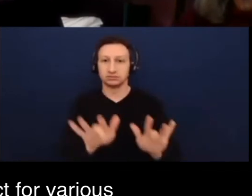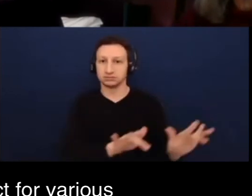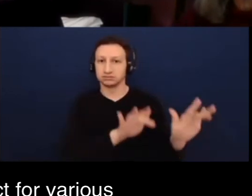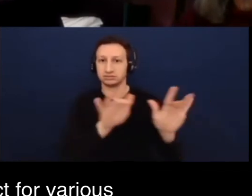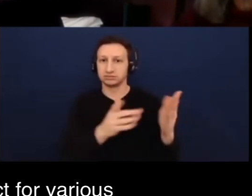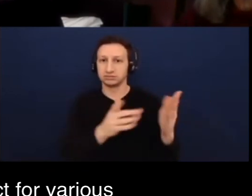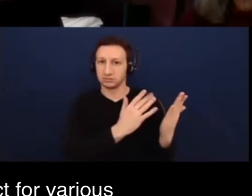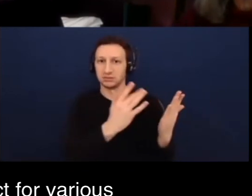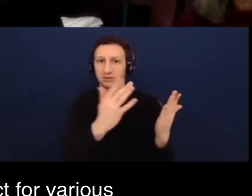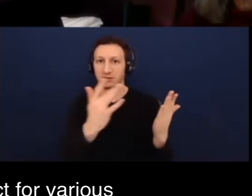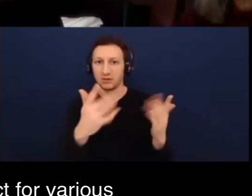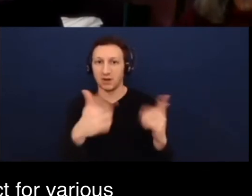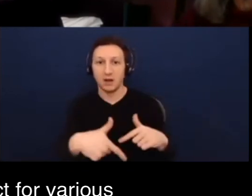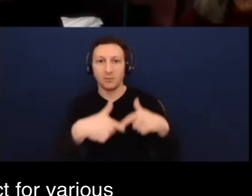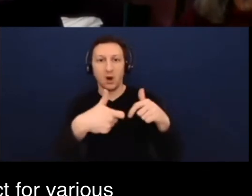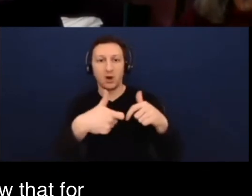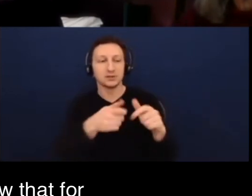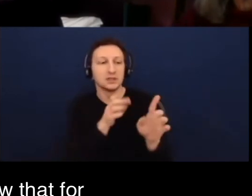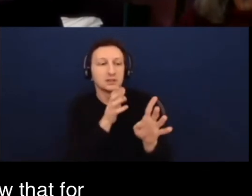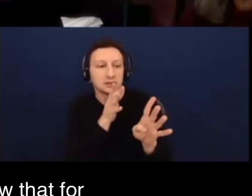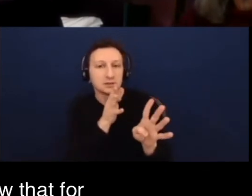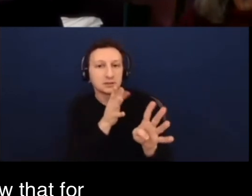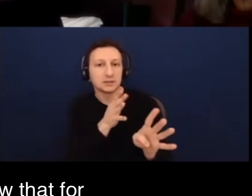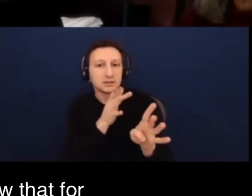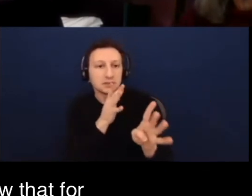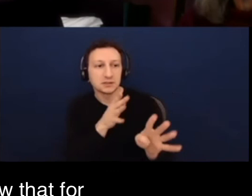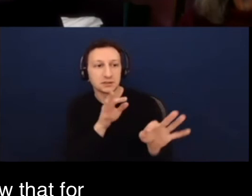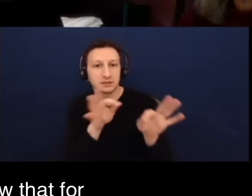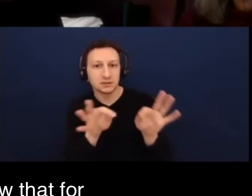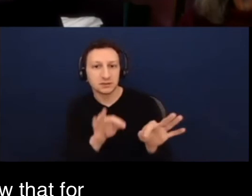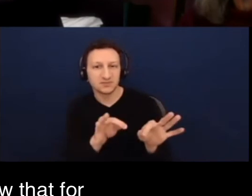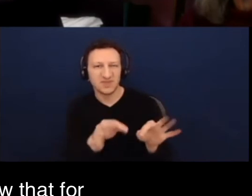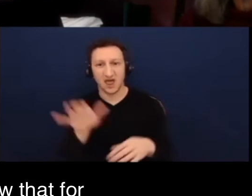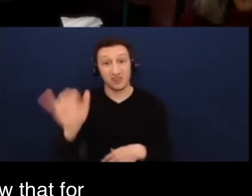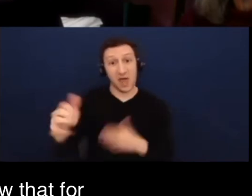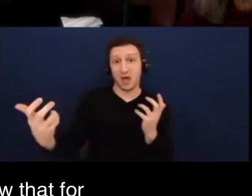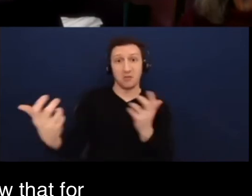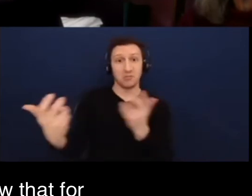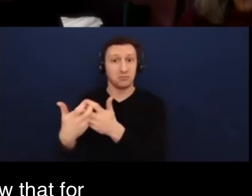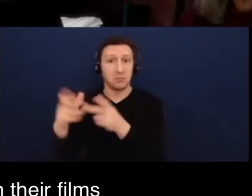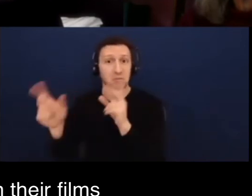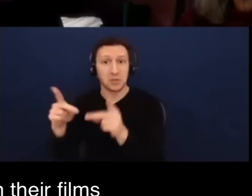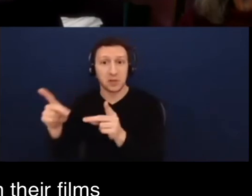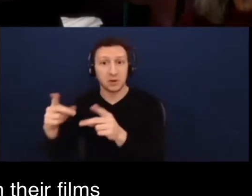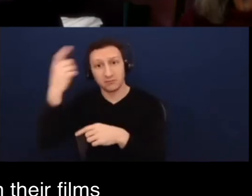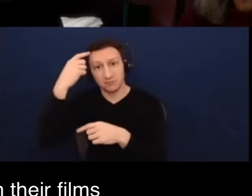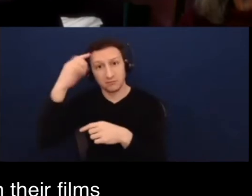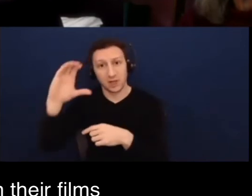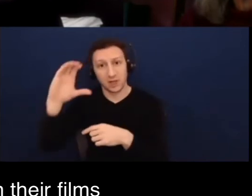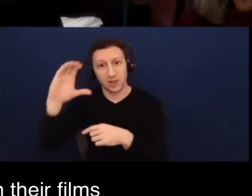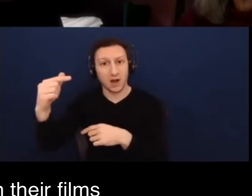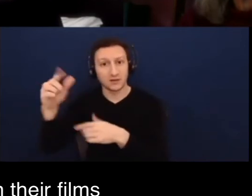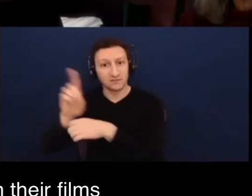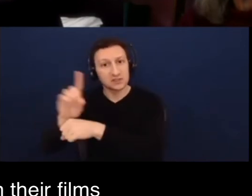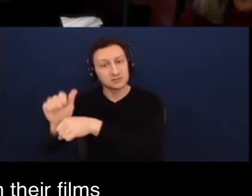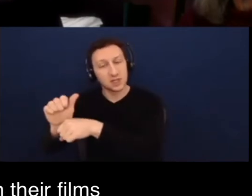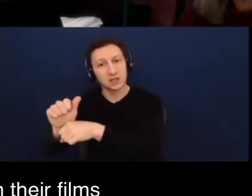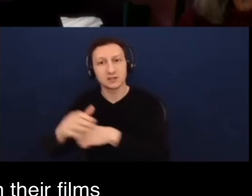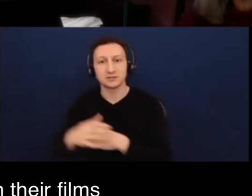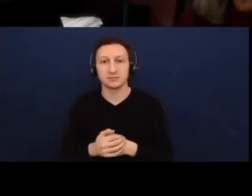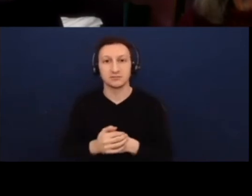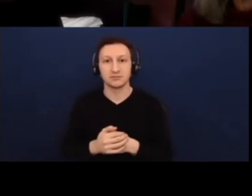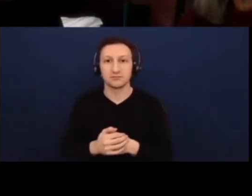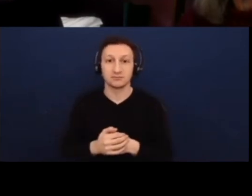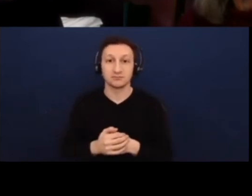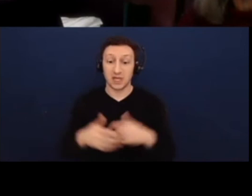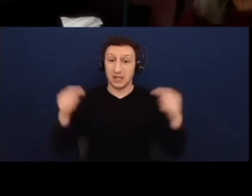people that are watching media. And I know that, for example, with Superfest, they screen their films with open audio description,